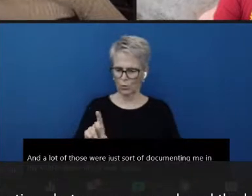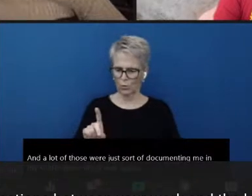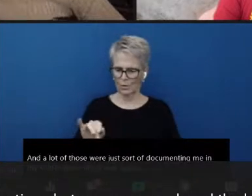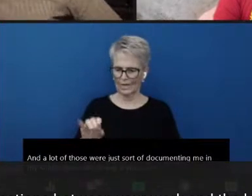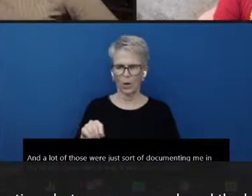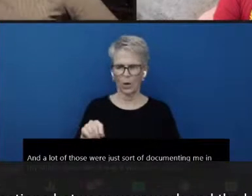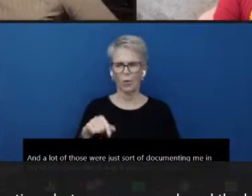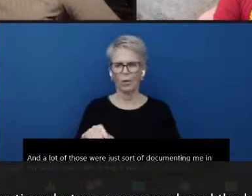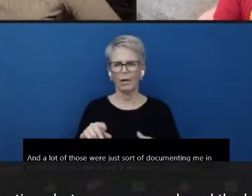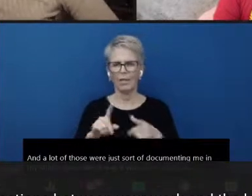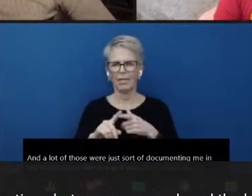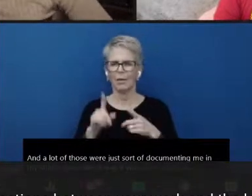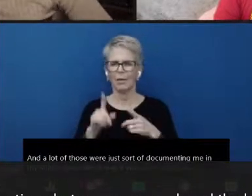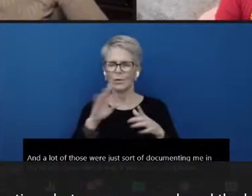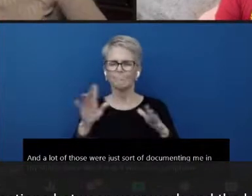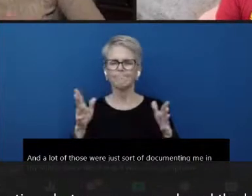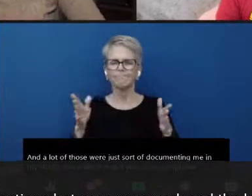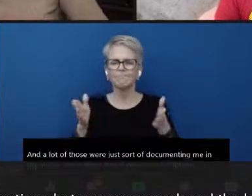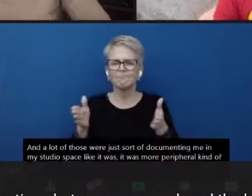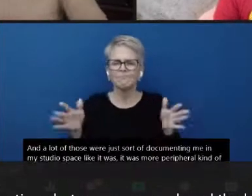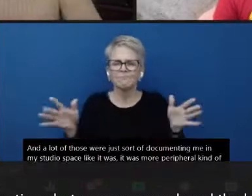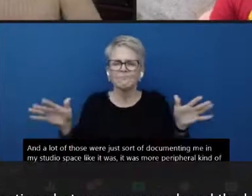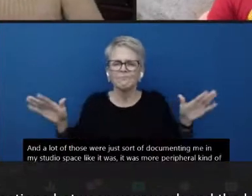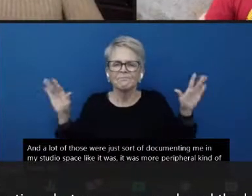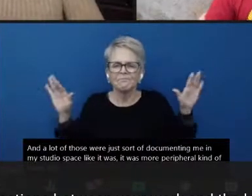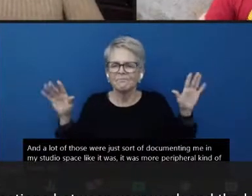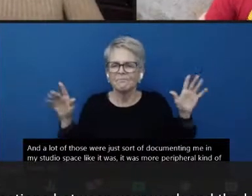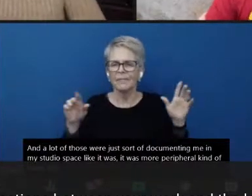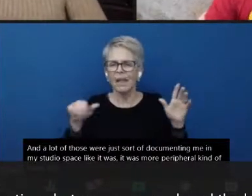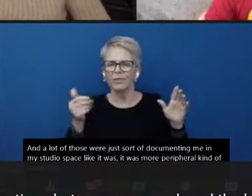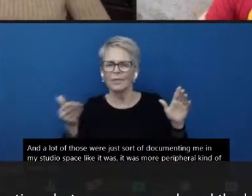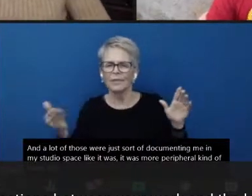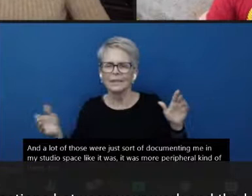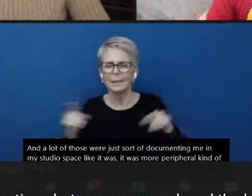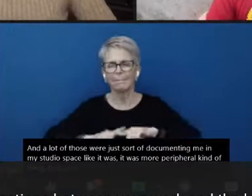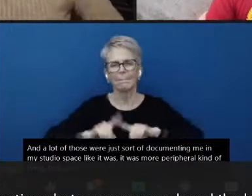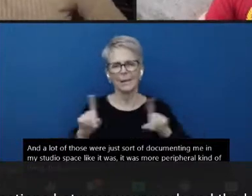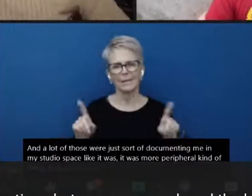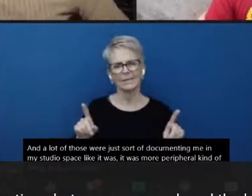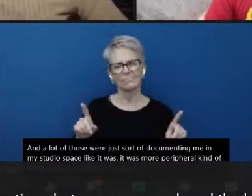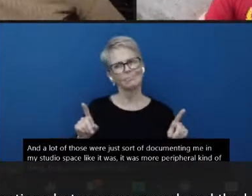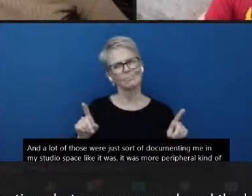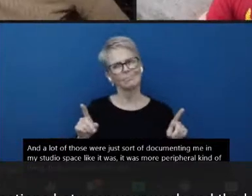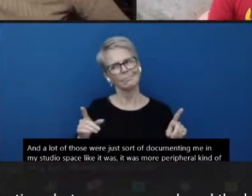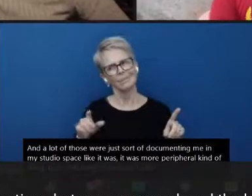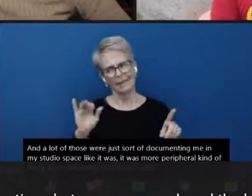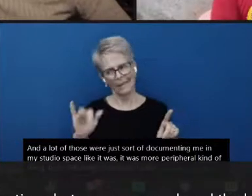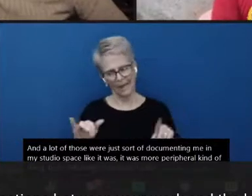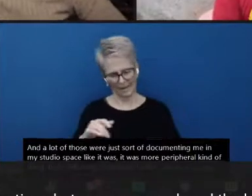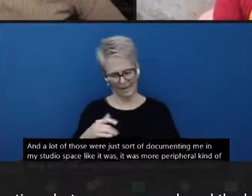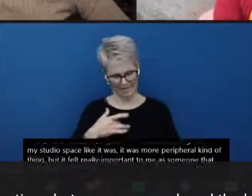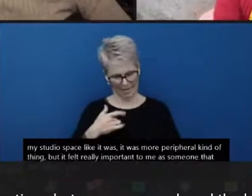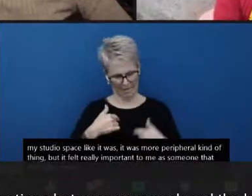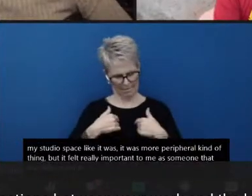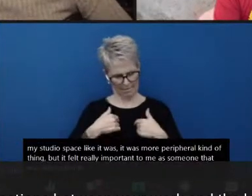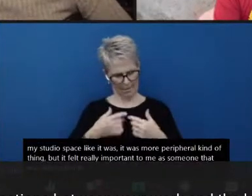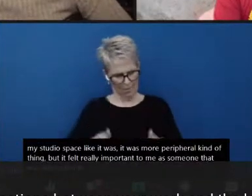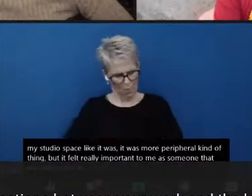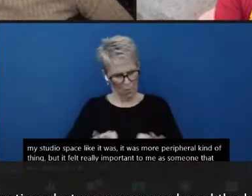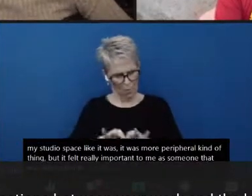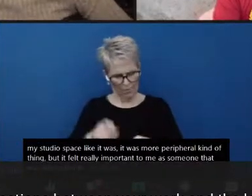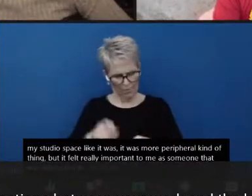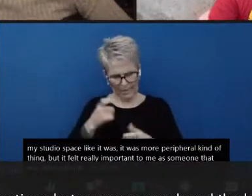more peripheral kind of thing, but it felt really important to me as someone that was interested in